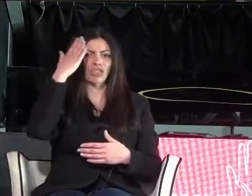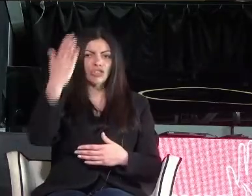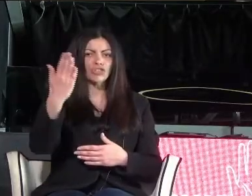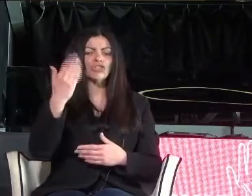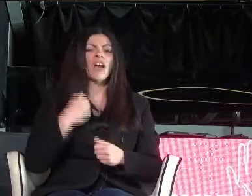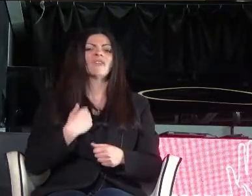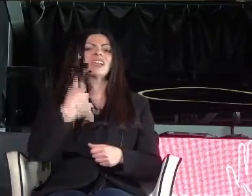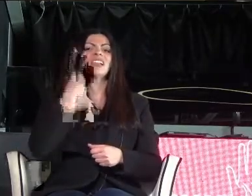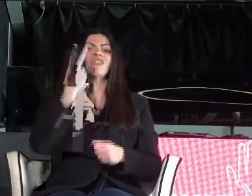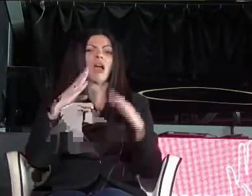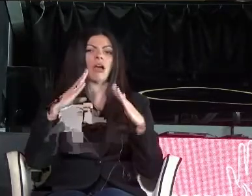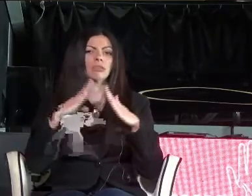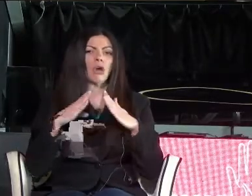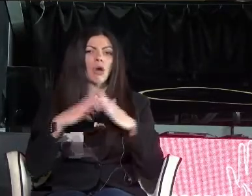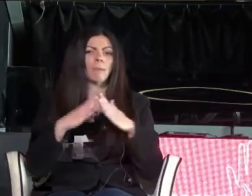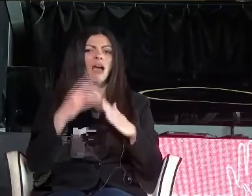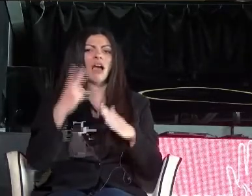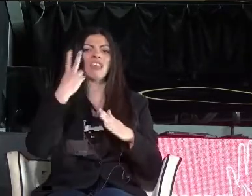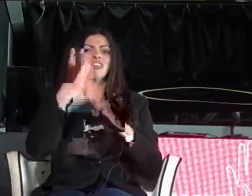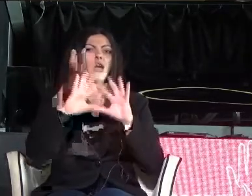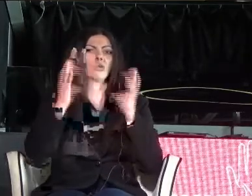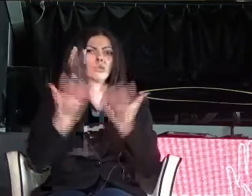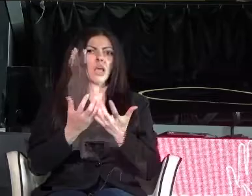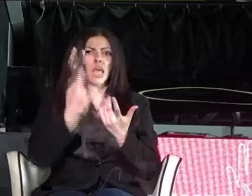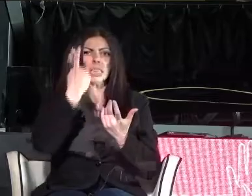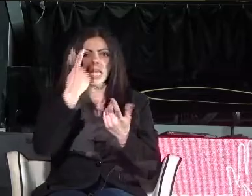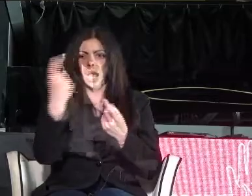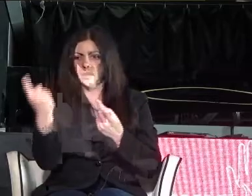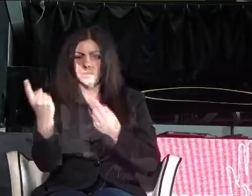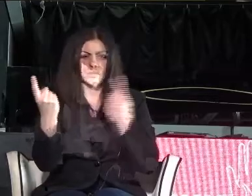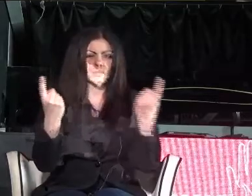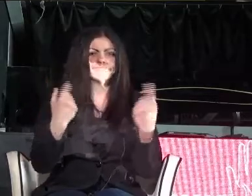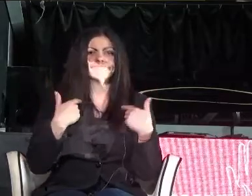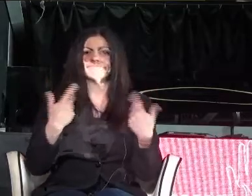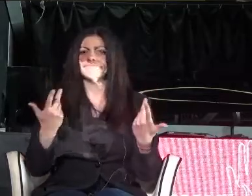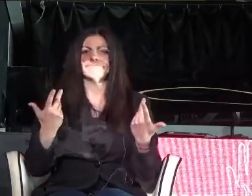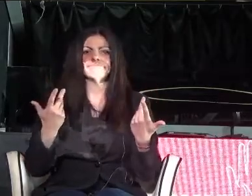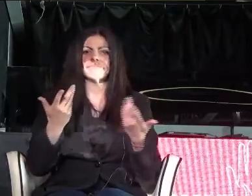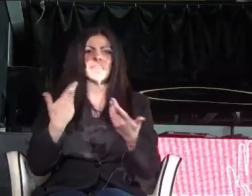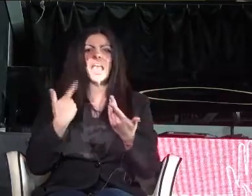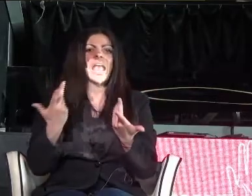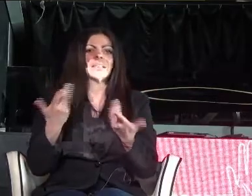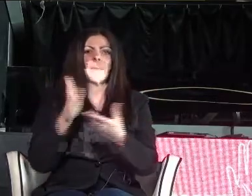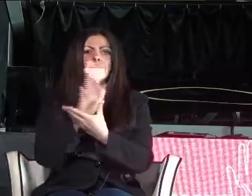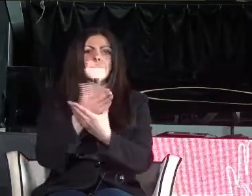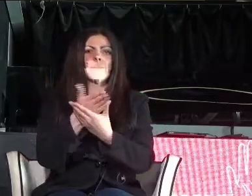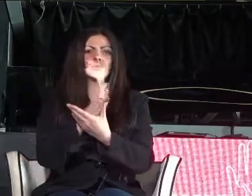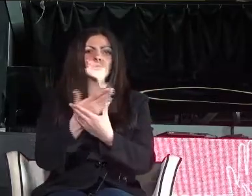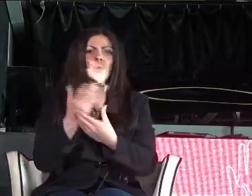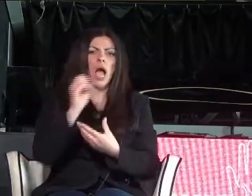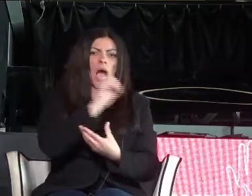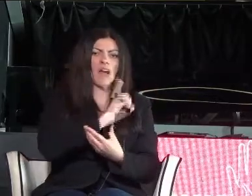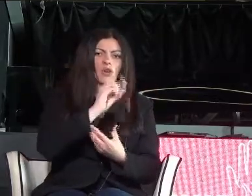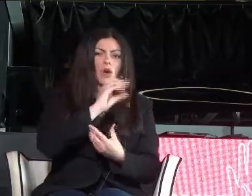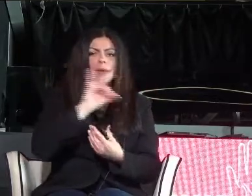Somewhere between Europe and Asia, we tried to belong. But as nobody really asks